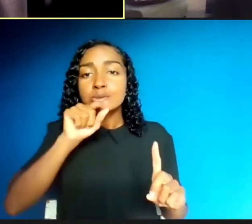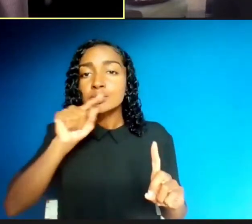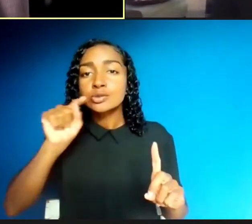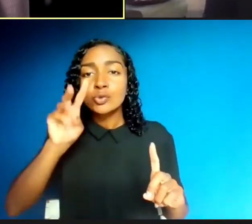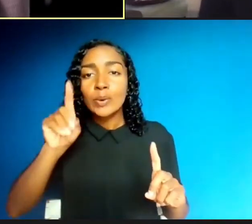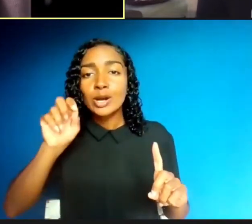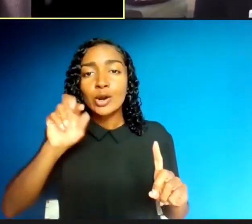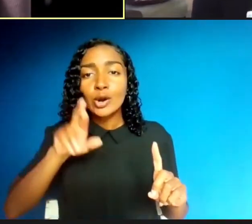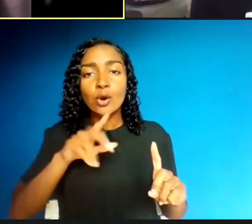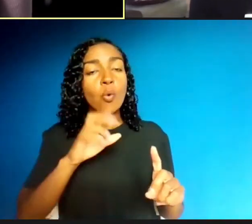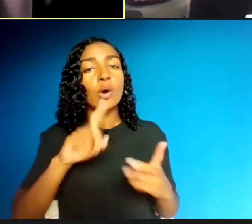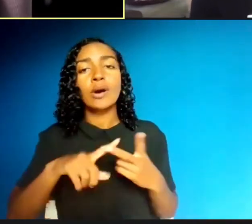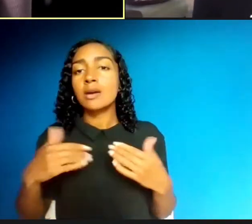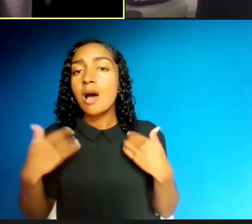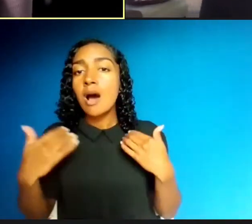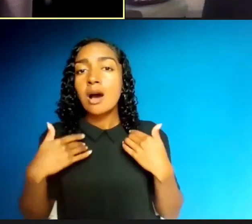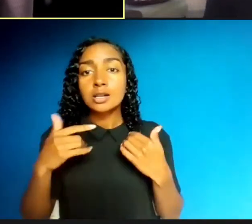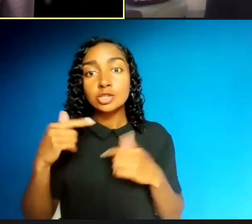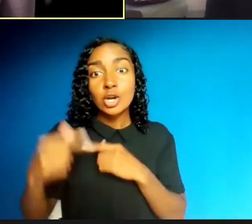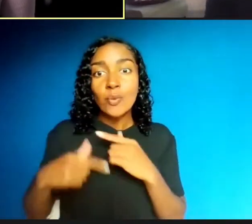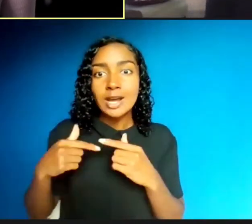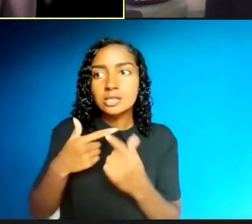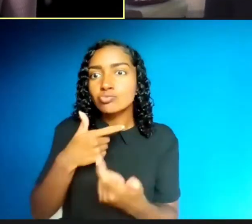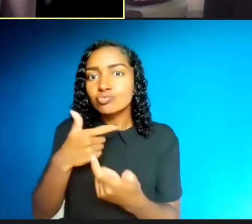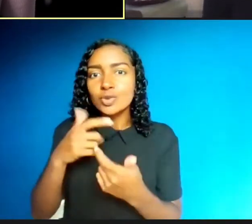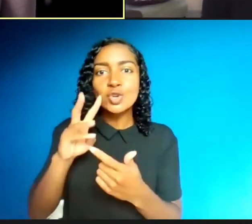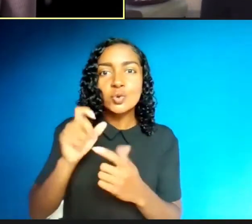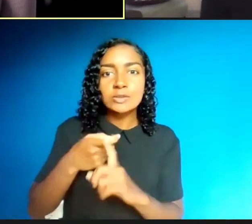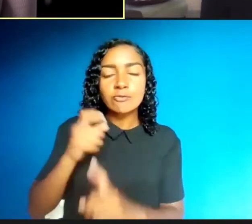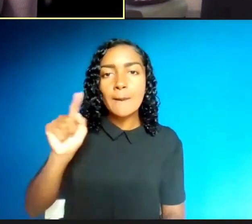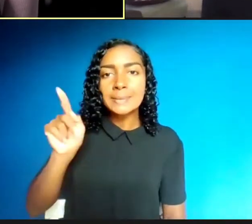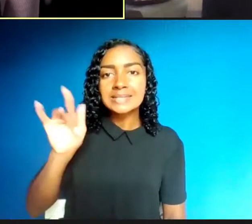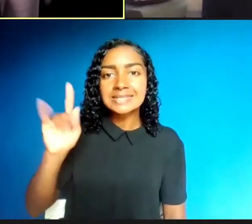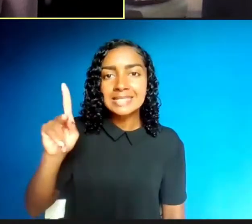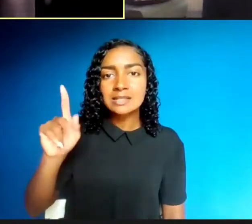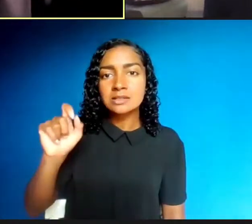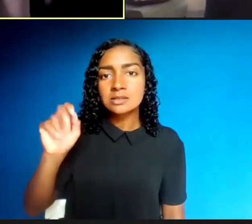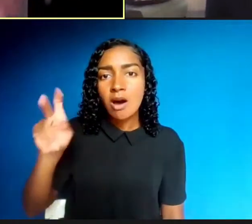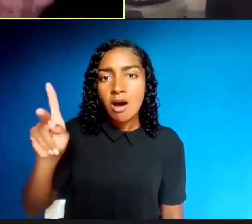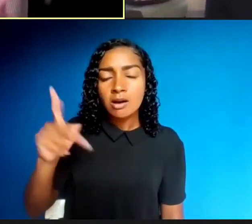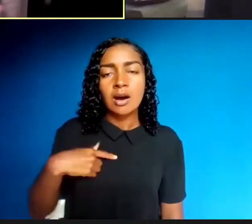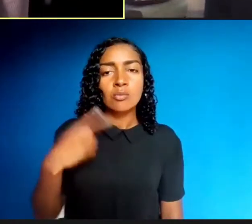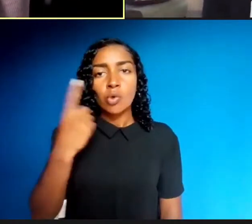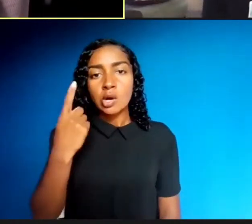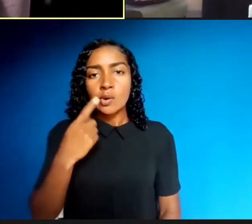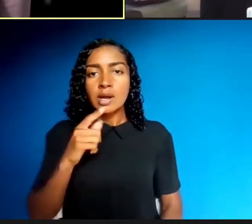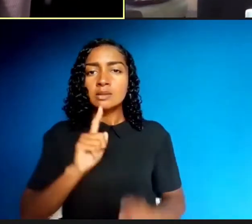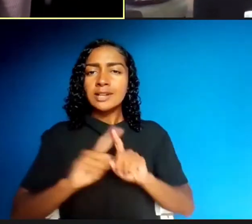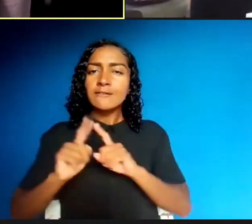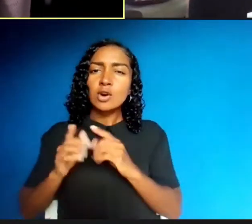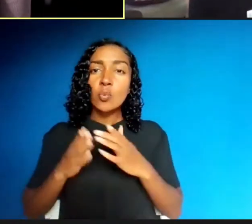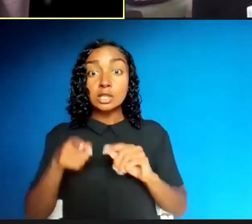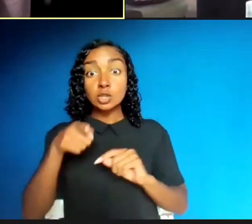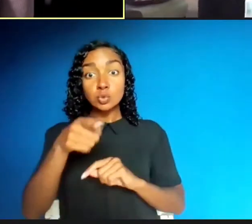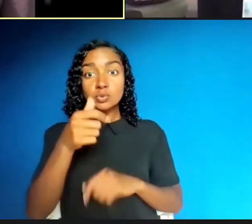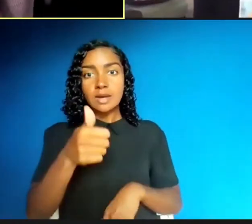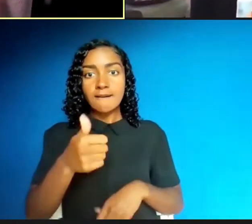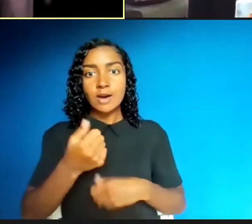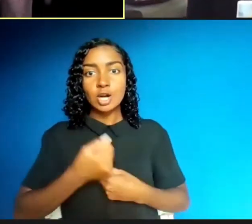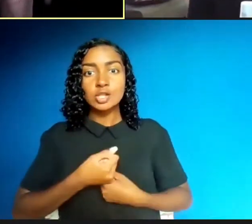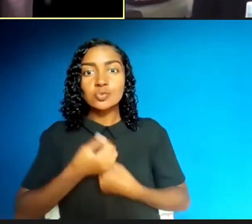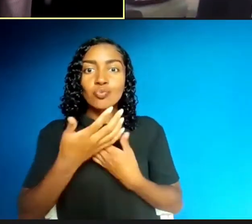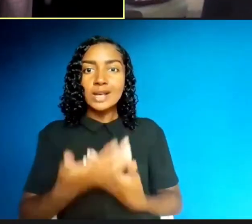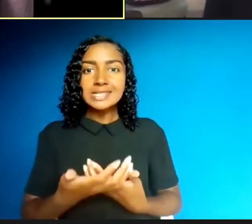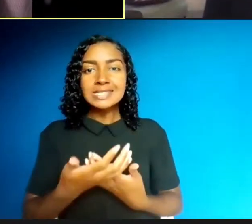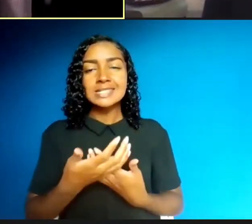generations like getting it from TikTok. And so I just want to know, in what ways are you, I guess, expressing like your are